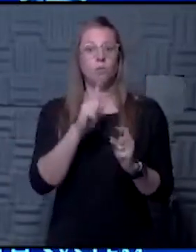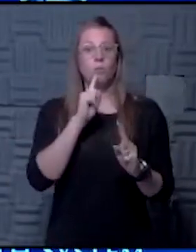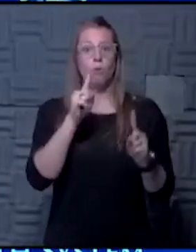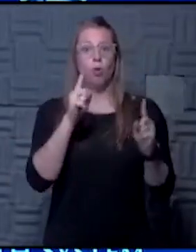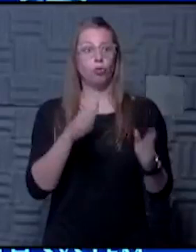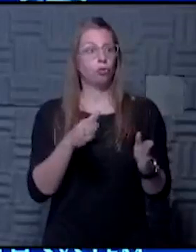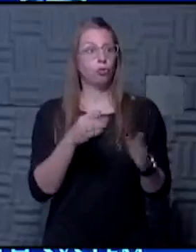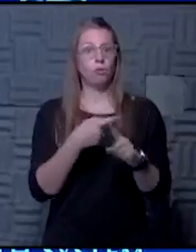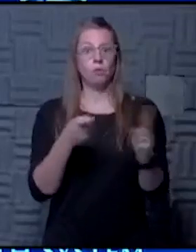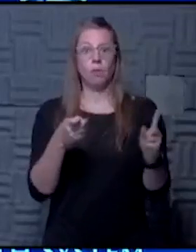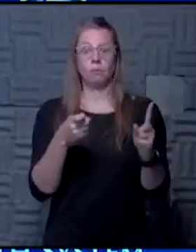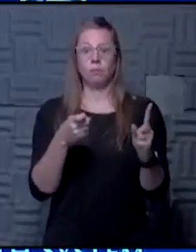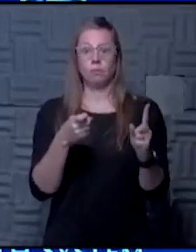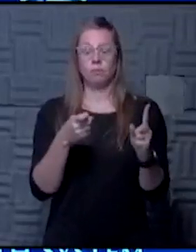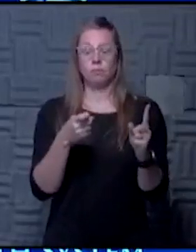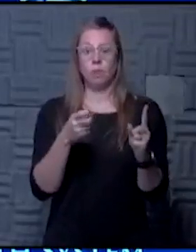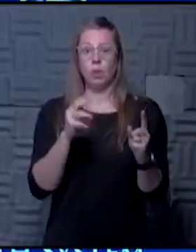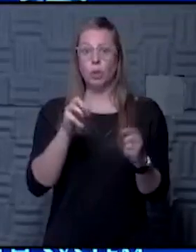questions.